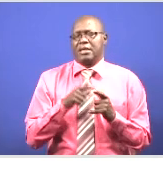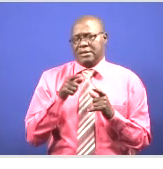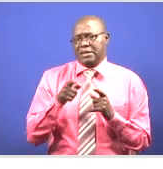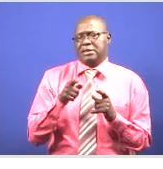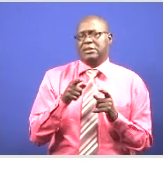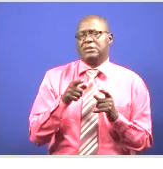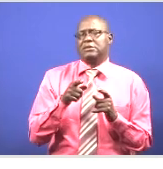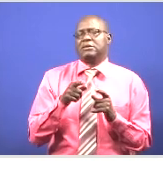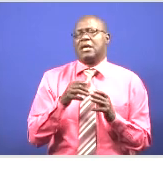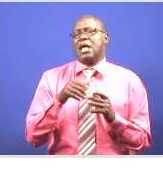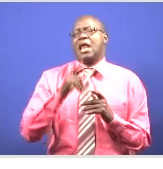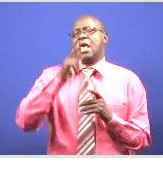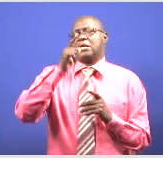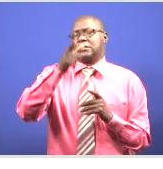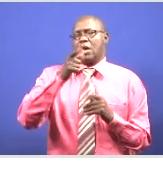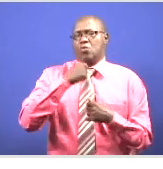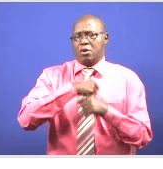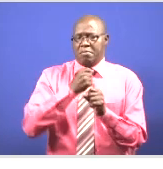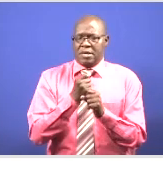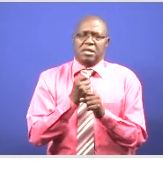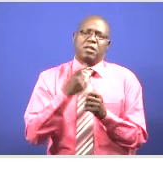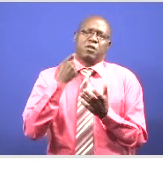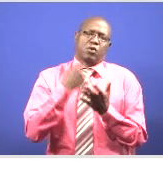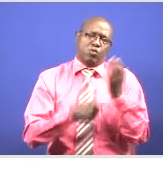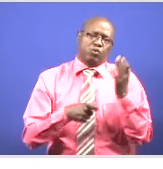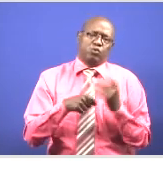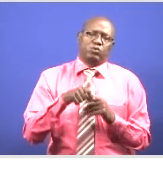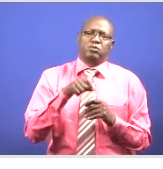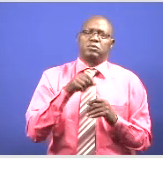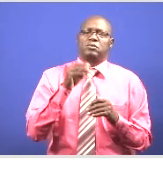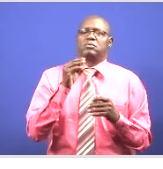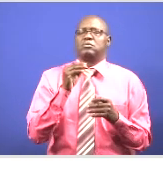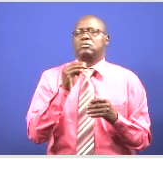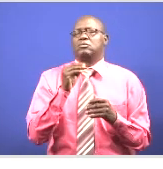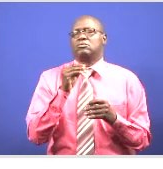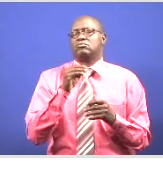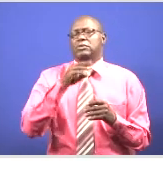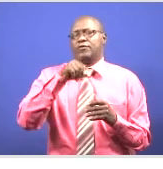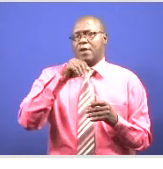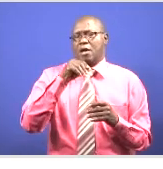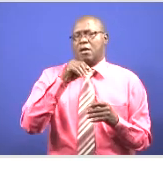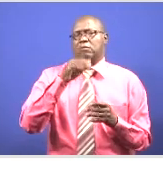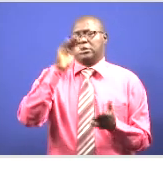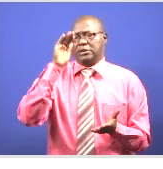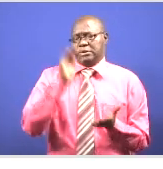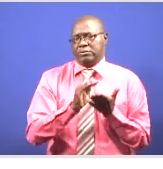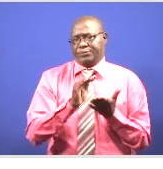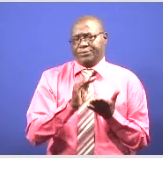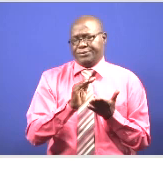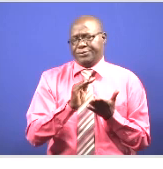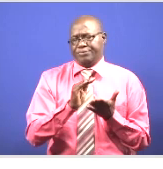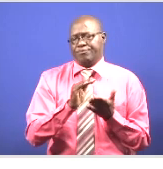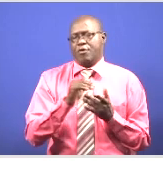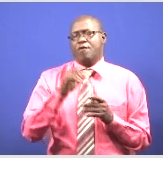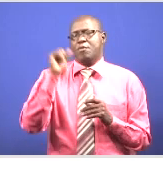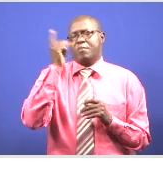run will make the cost of inputs, the cost of unga come down, you know. And for President